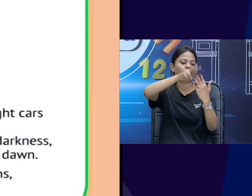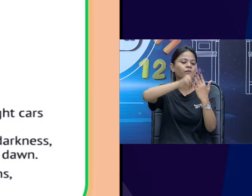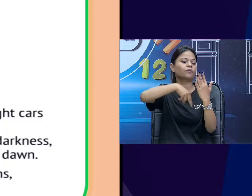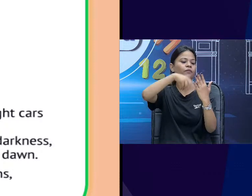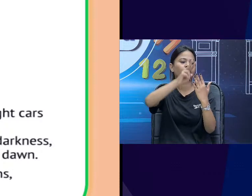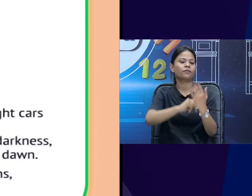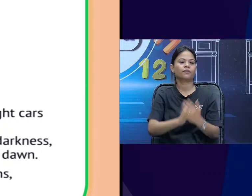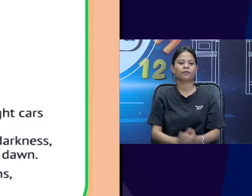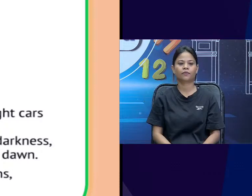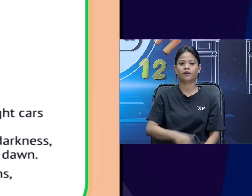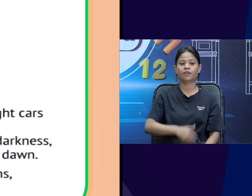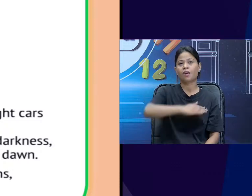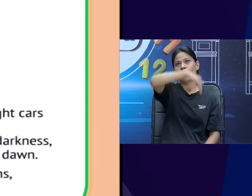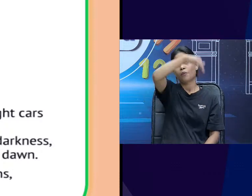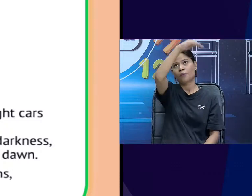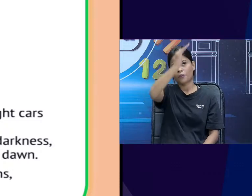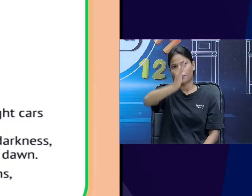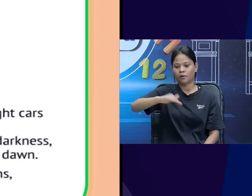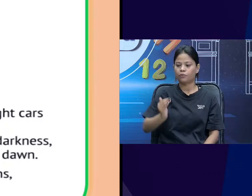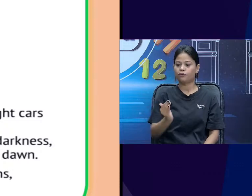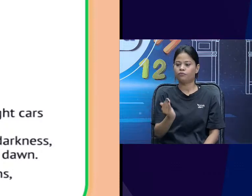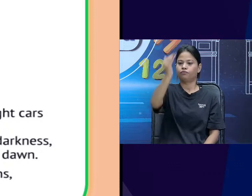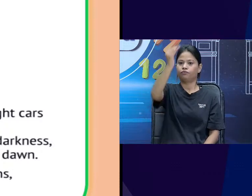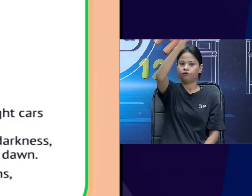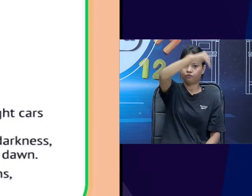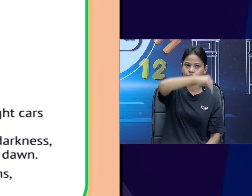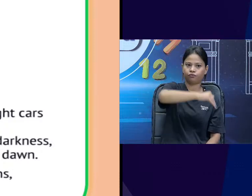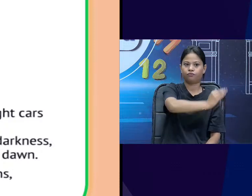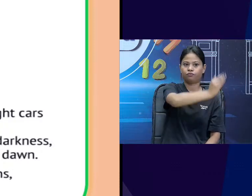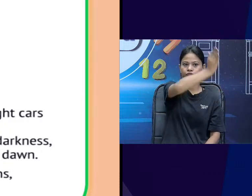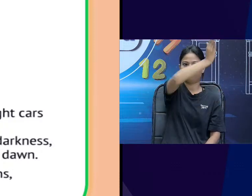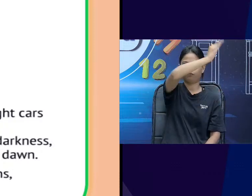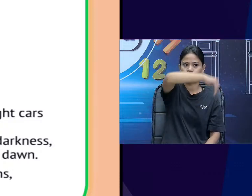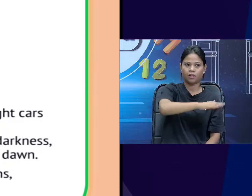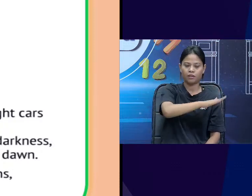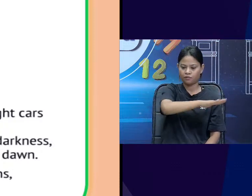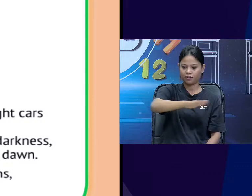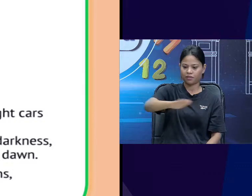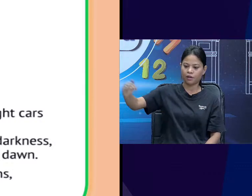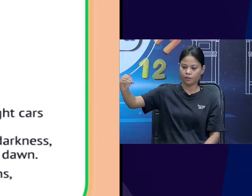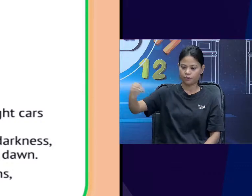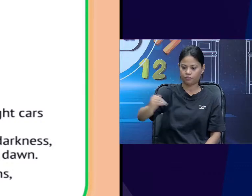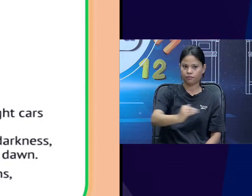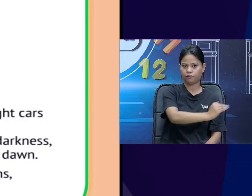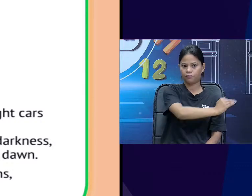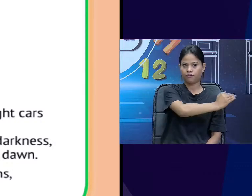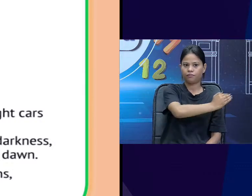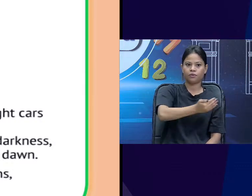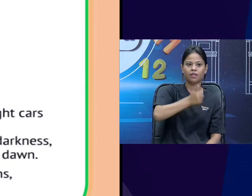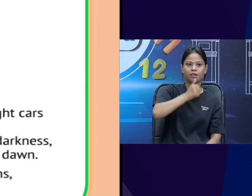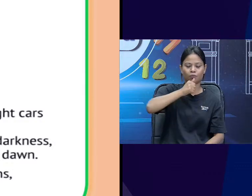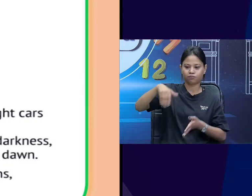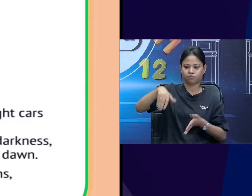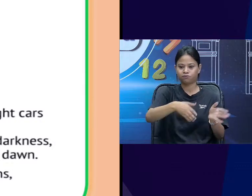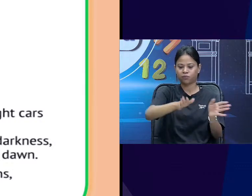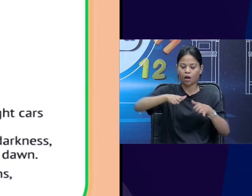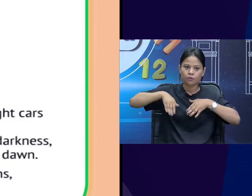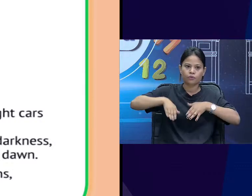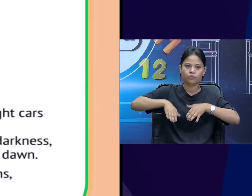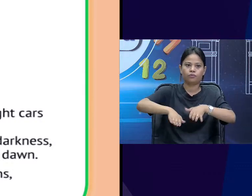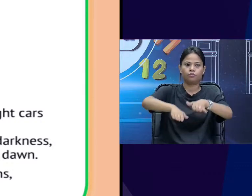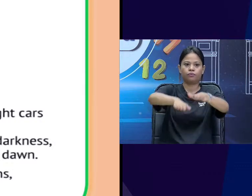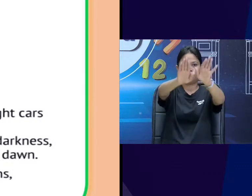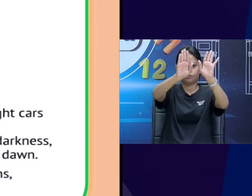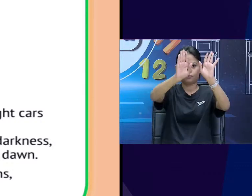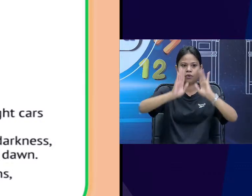of you. Okay. Over the mountains, over the plains, over the rivers, here comes the trains, carrying passengers,